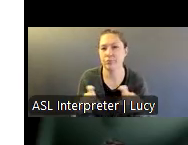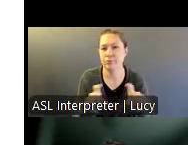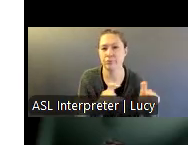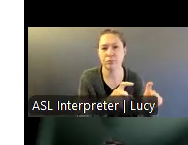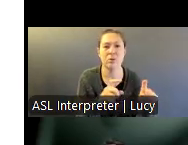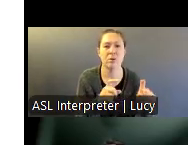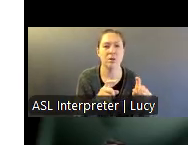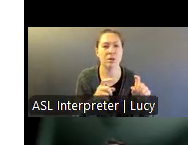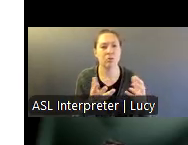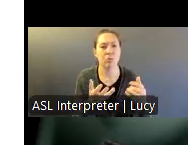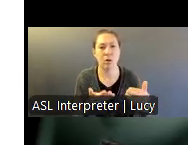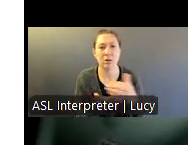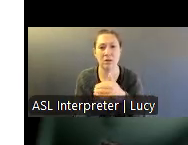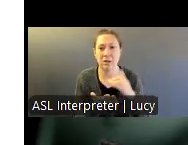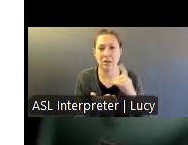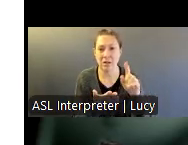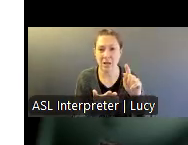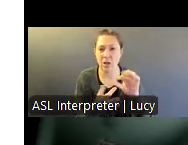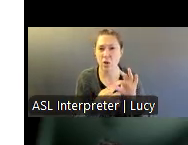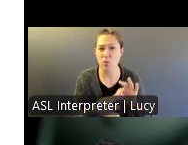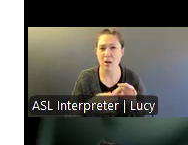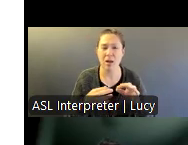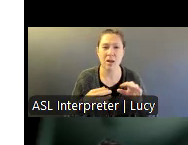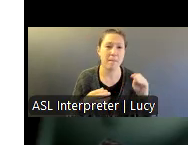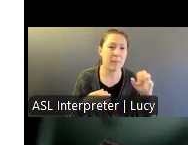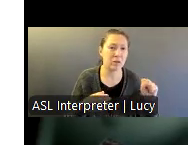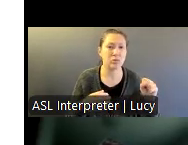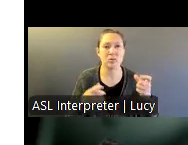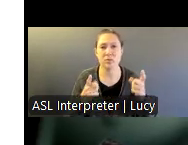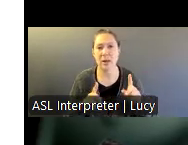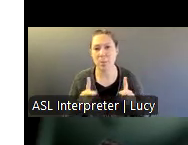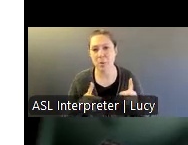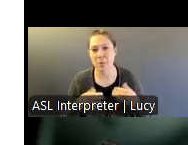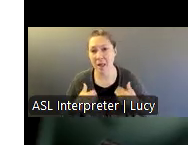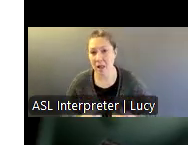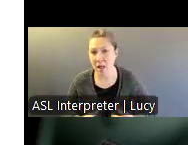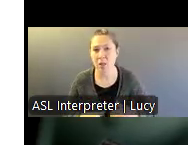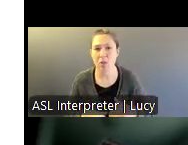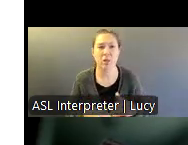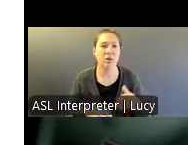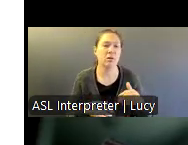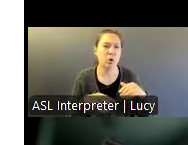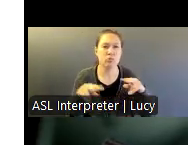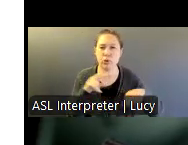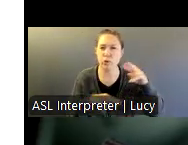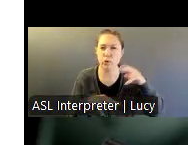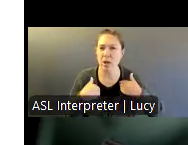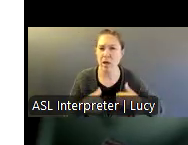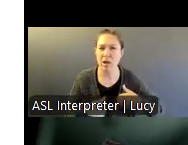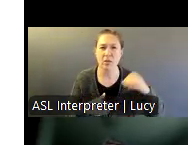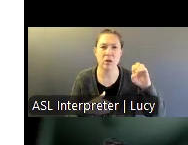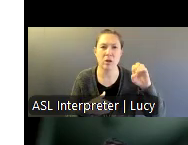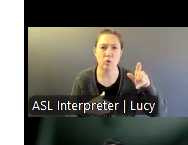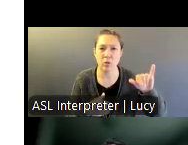of health and health inequities in Massachusetts. It was open to Massachusetts residents 14 and